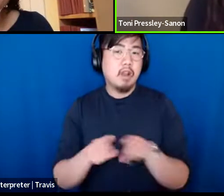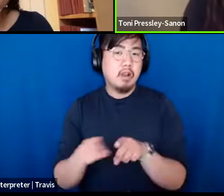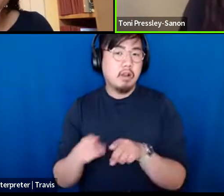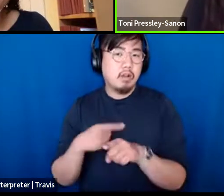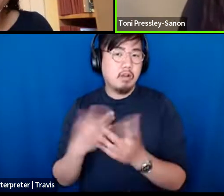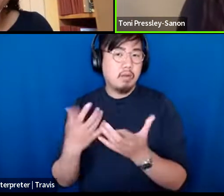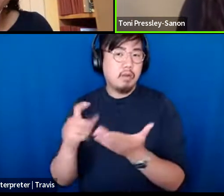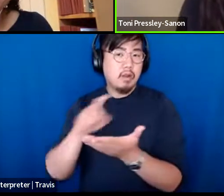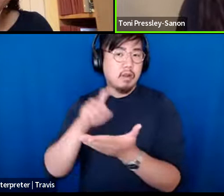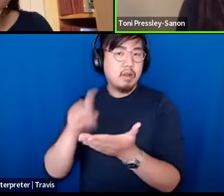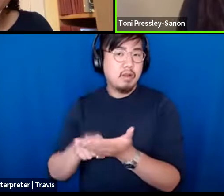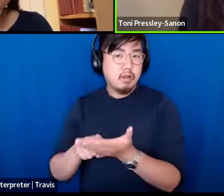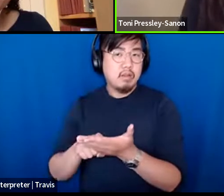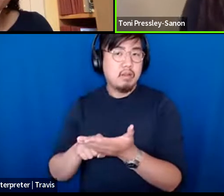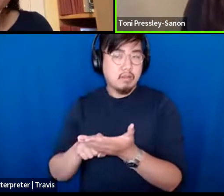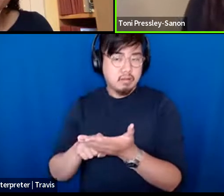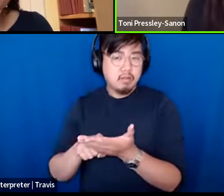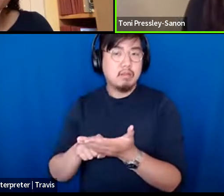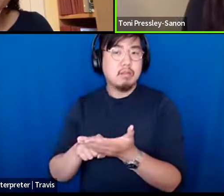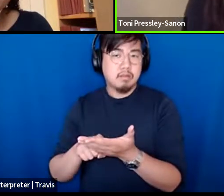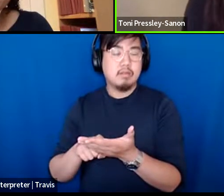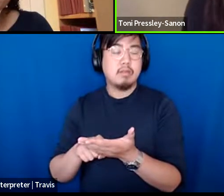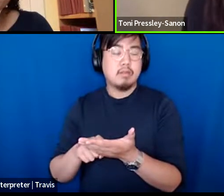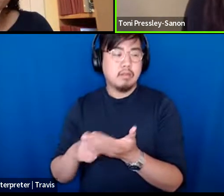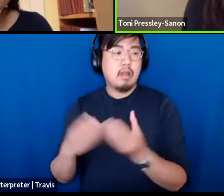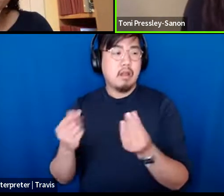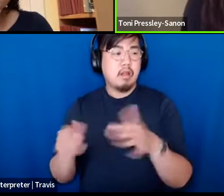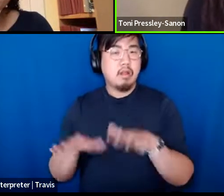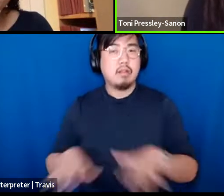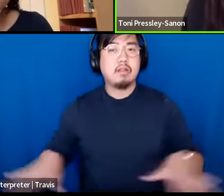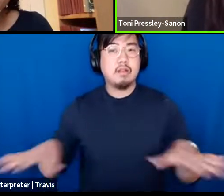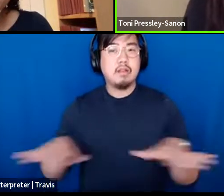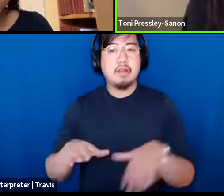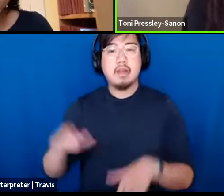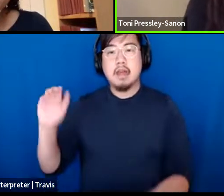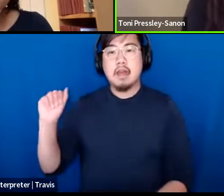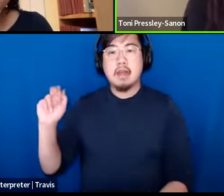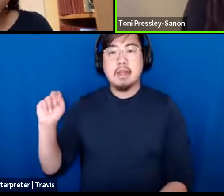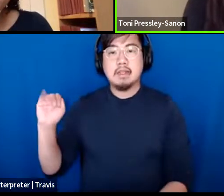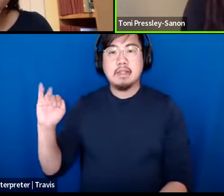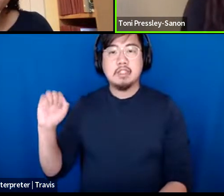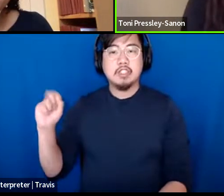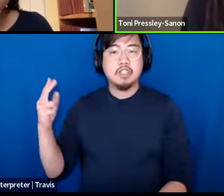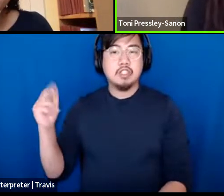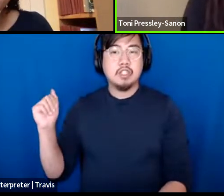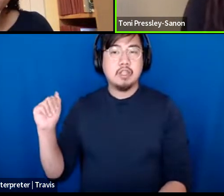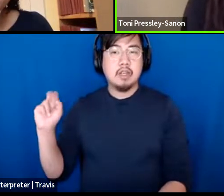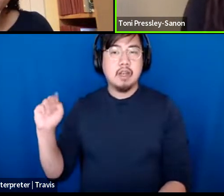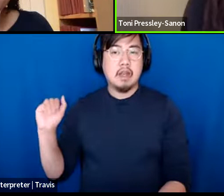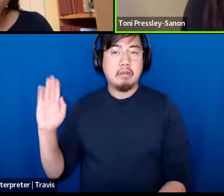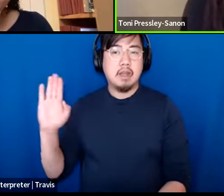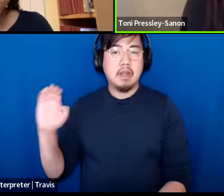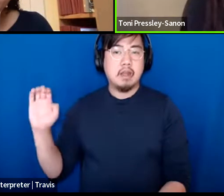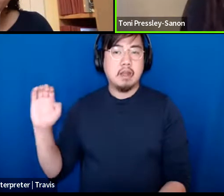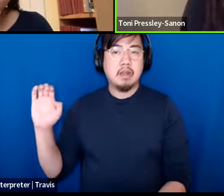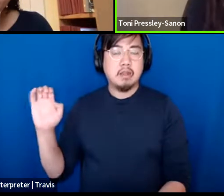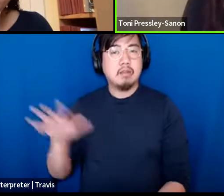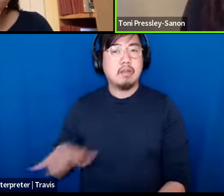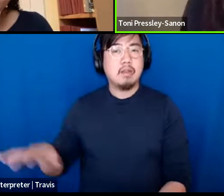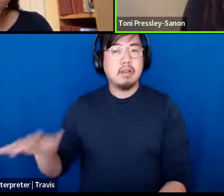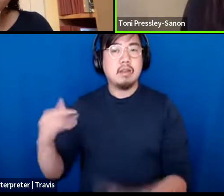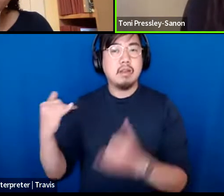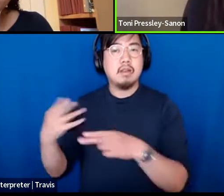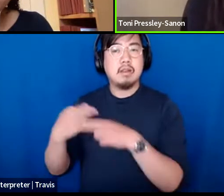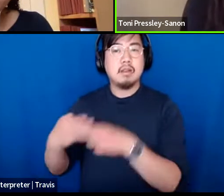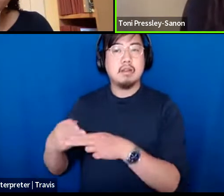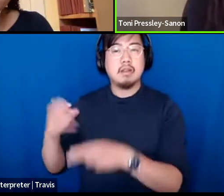acknowledge those on whose land I sit, the Anishinaabe people, that is today known as Ypsilanti,